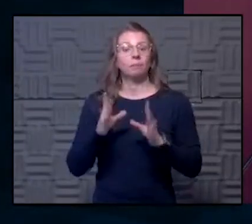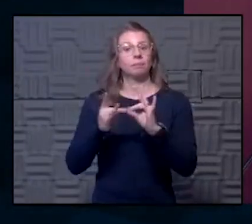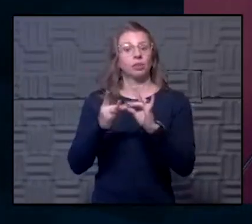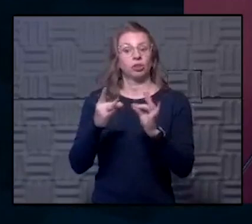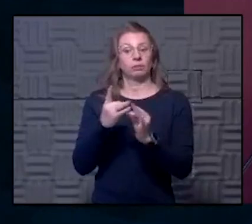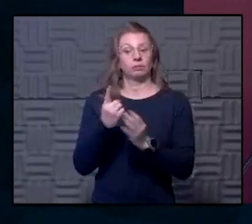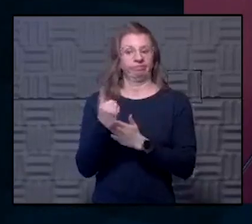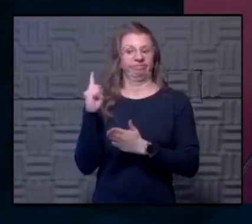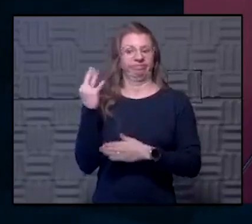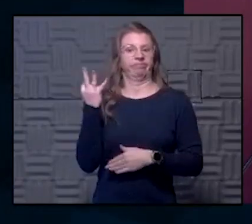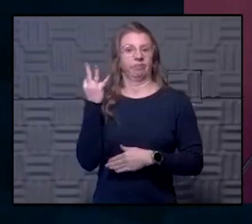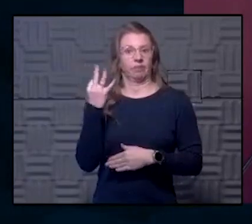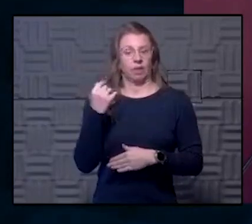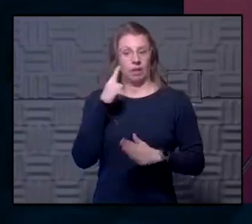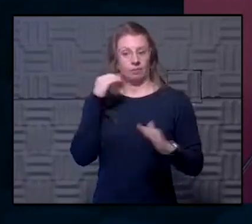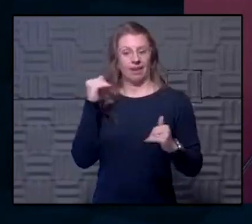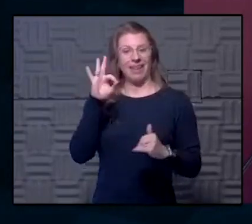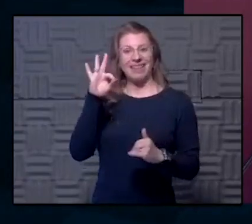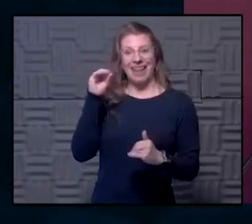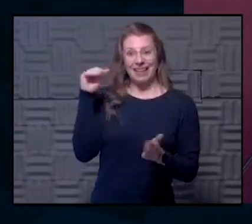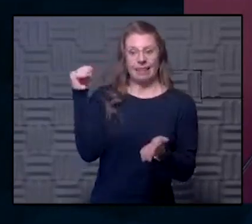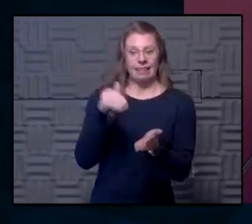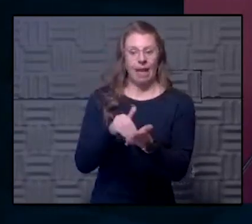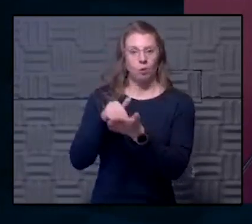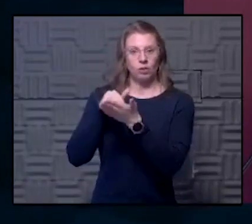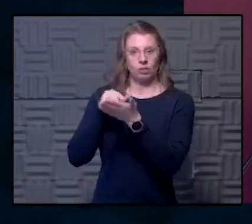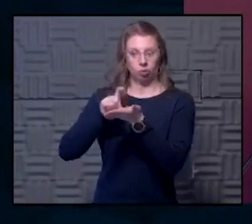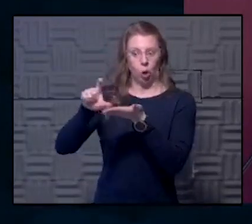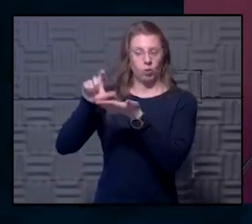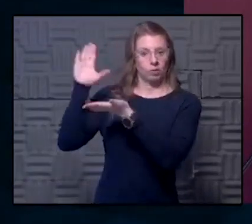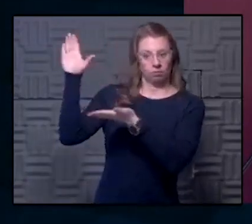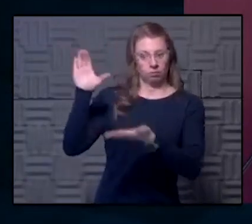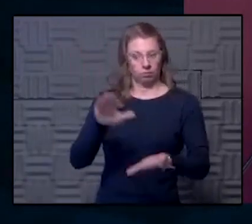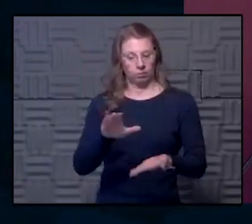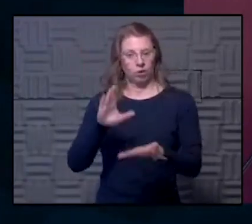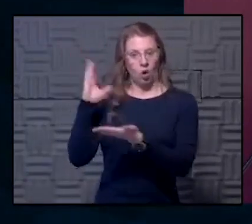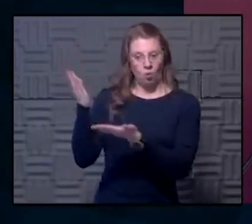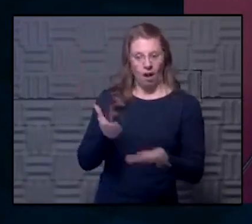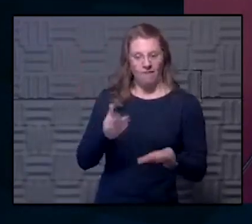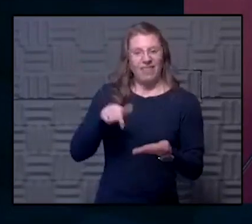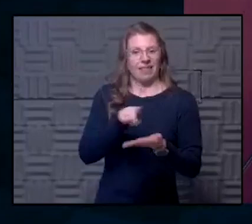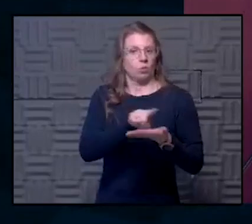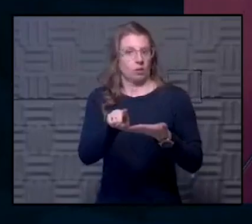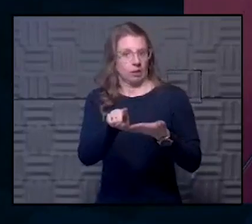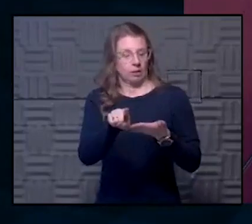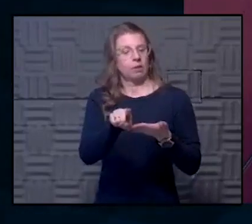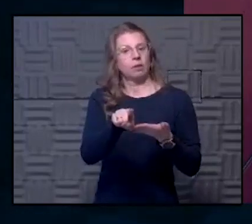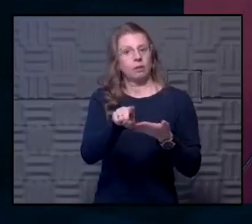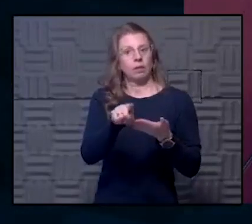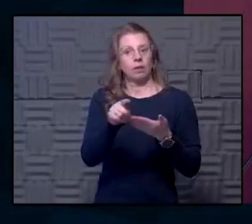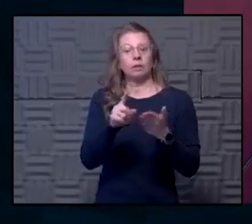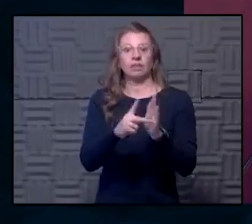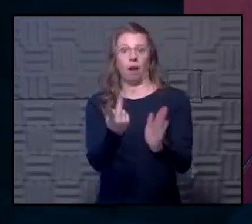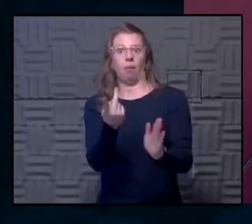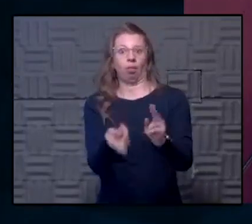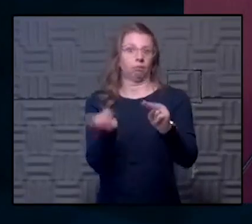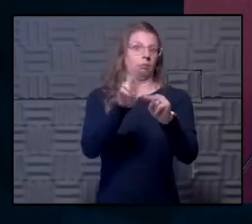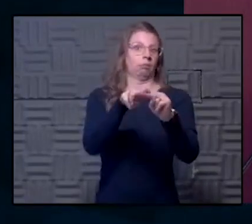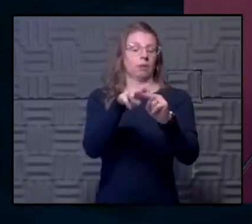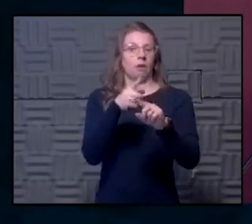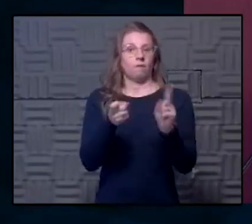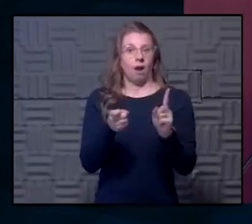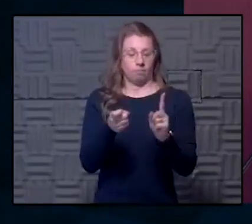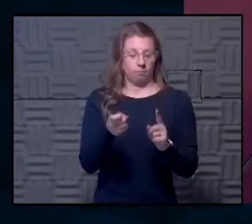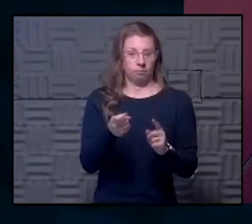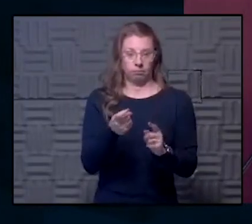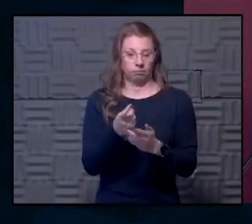Friday that we could expect 90,000 doses to the state this week, and that's an increase of nearly double from what the run rate